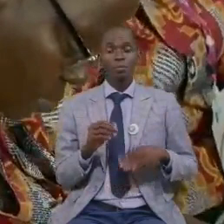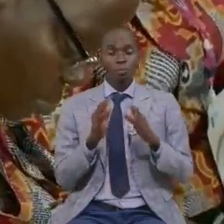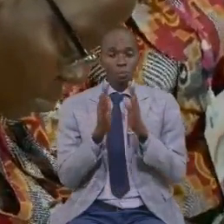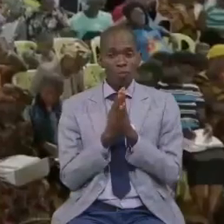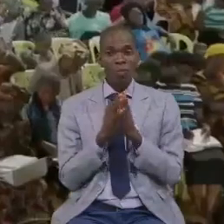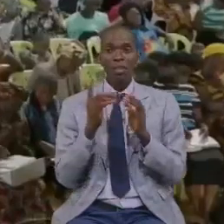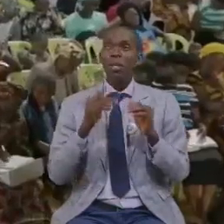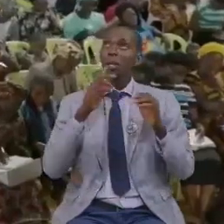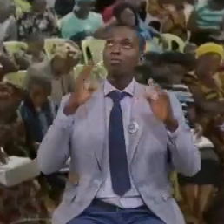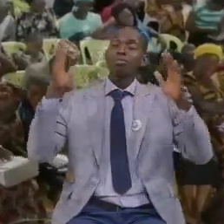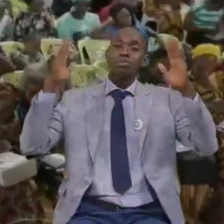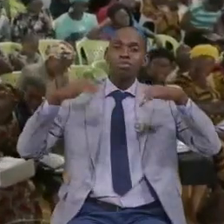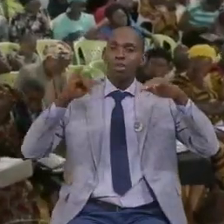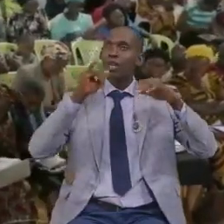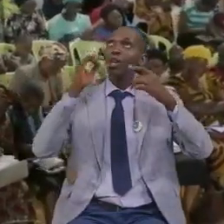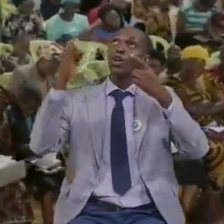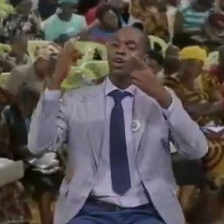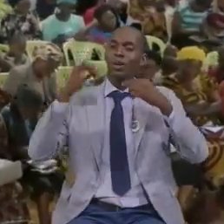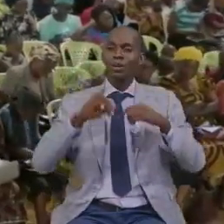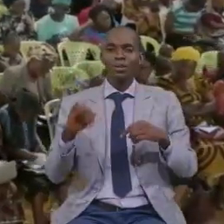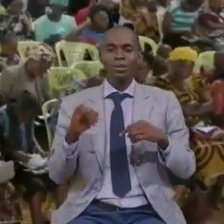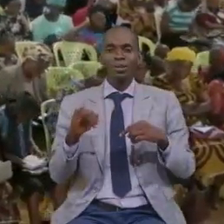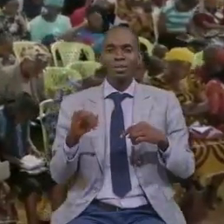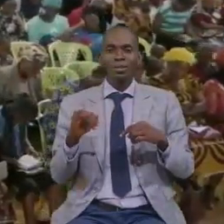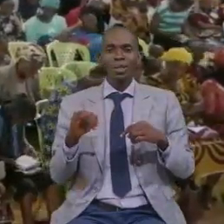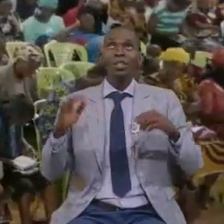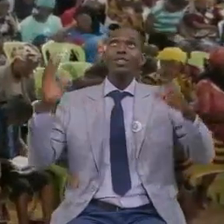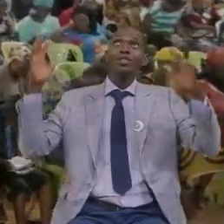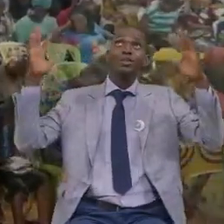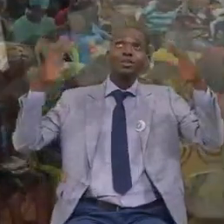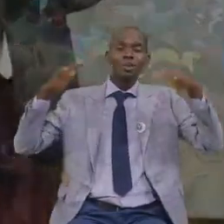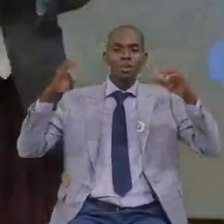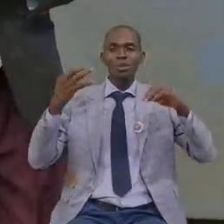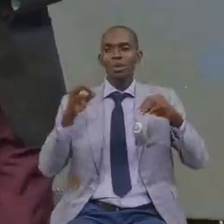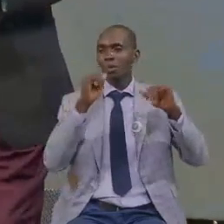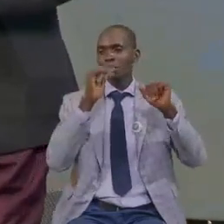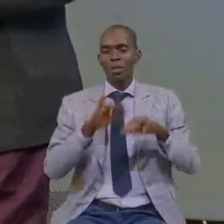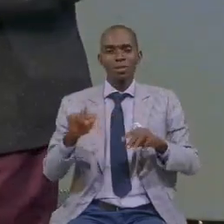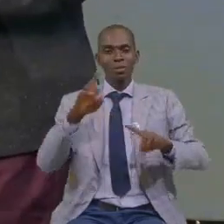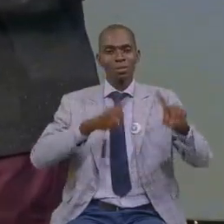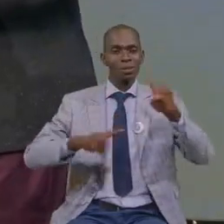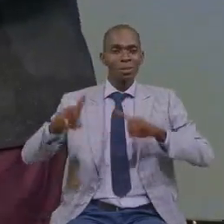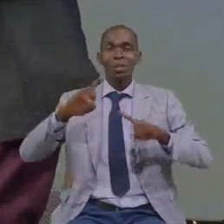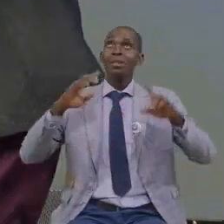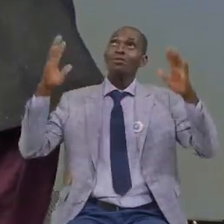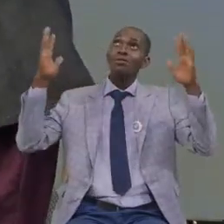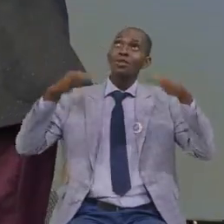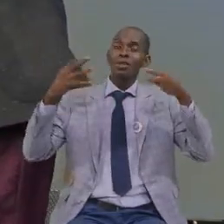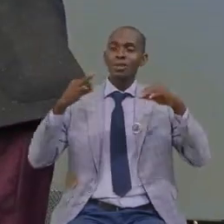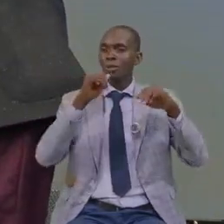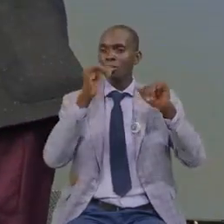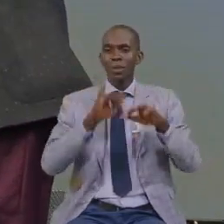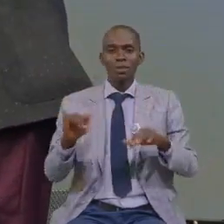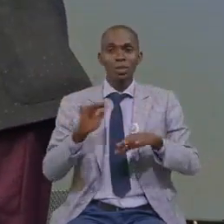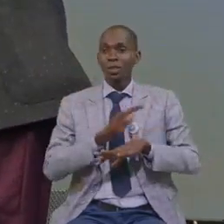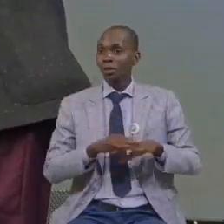is coming. Showers. Showers of blessing. Showers of blessing. Don't go. Don't